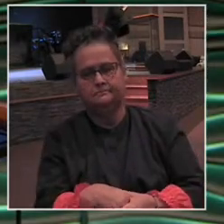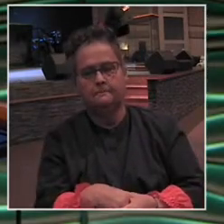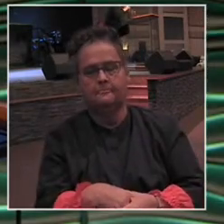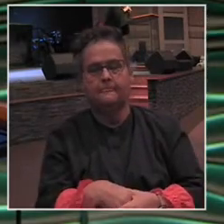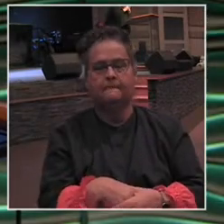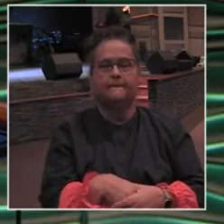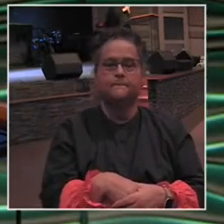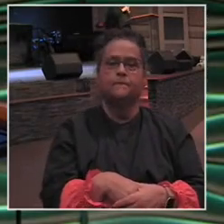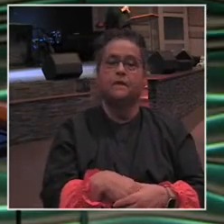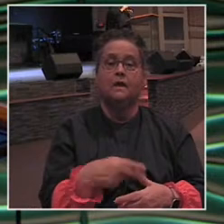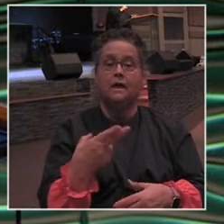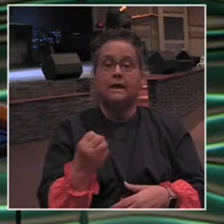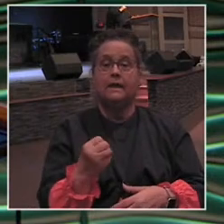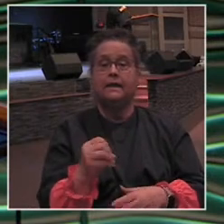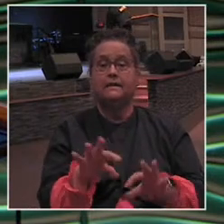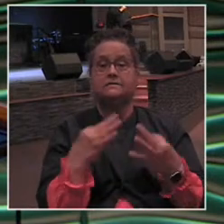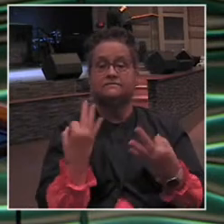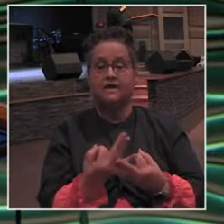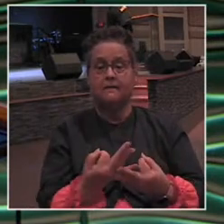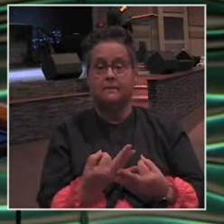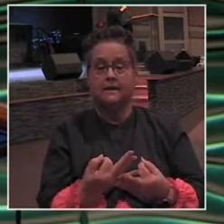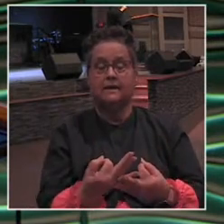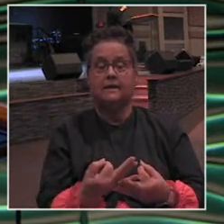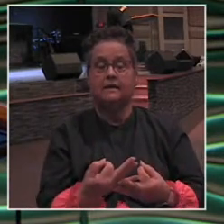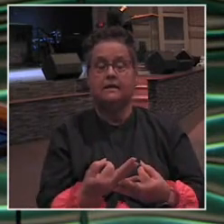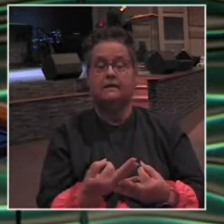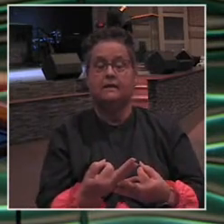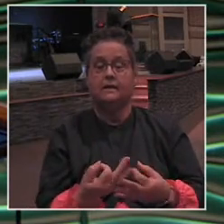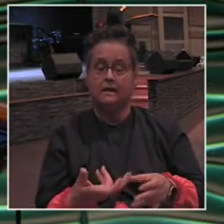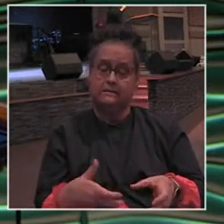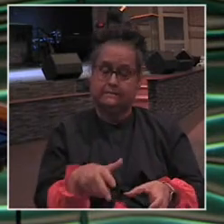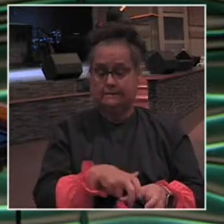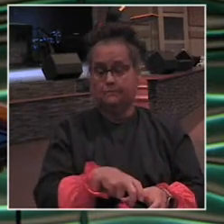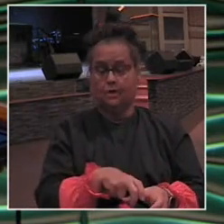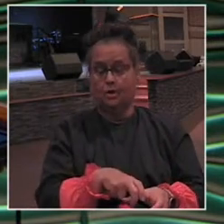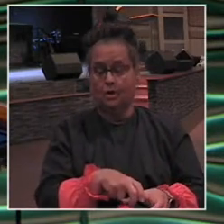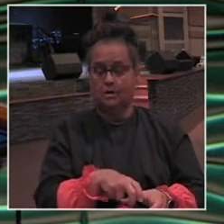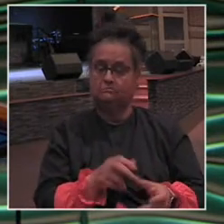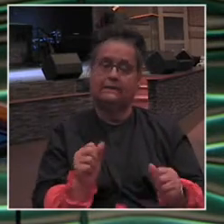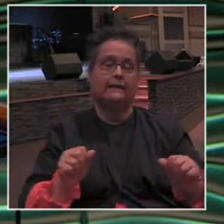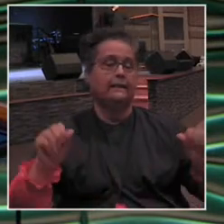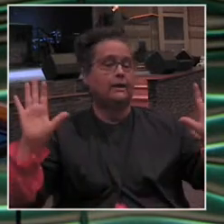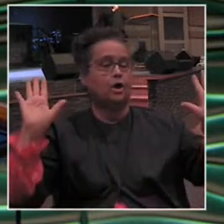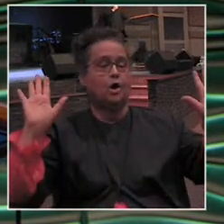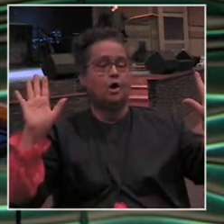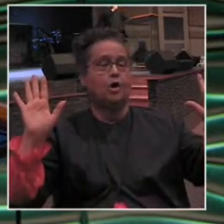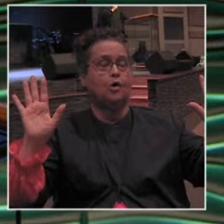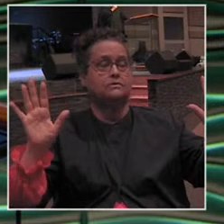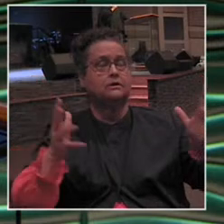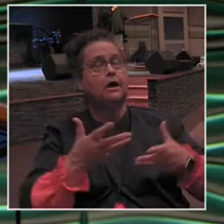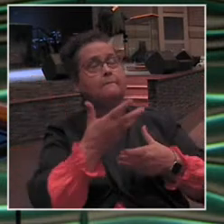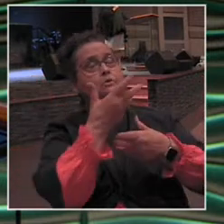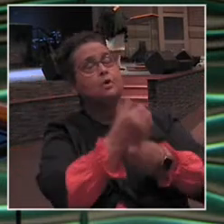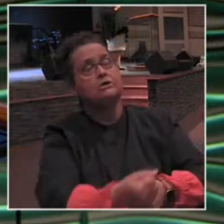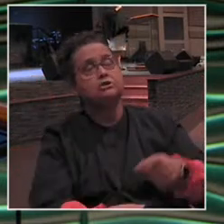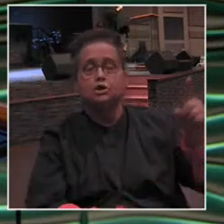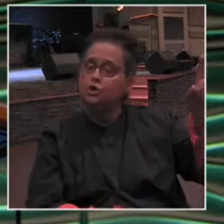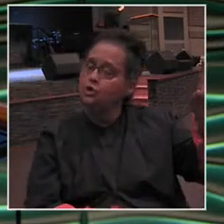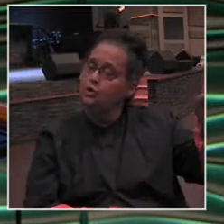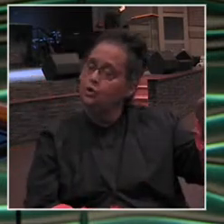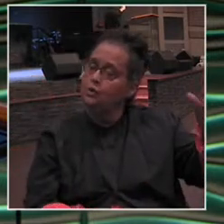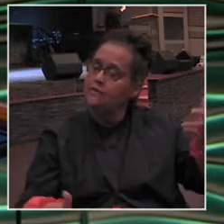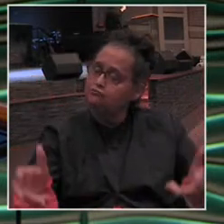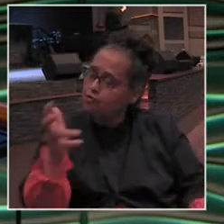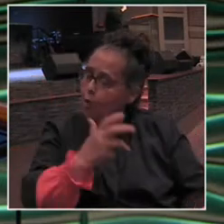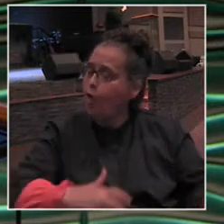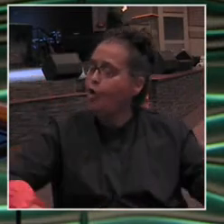When he and his family stepped onto that boat, they let it all go and said, "Lord, I'm trusting you with this unknown. I'm trusting you in this